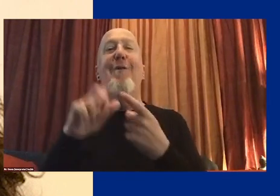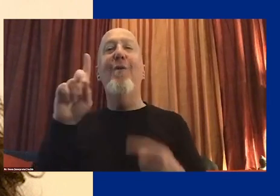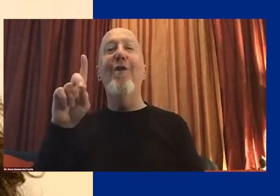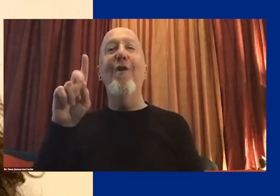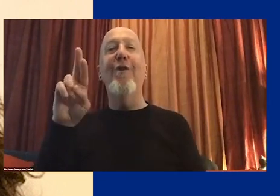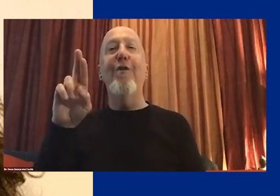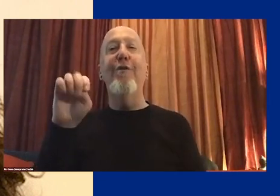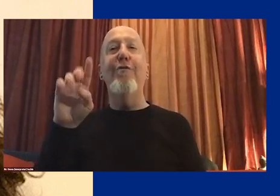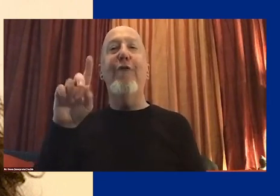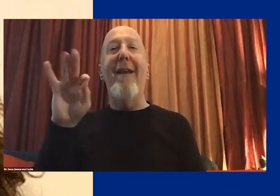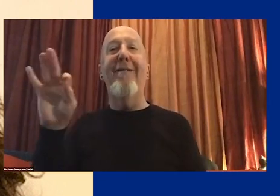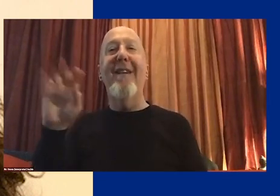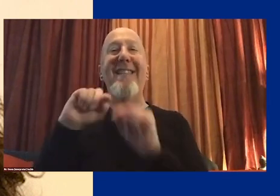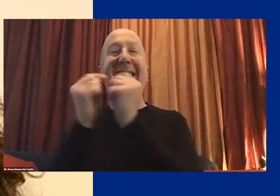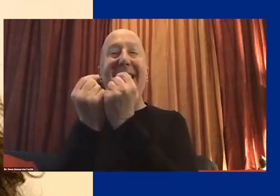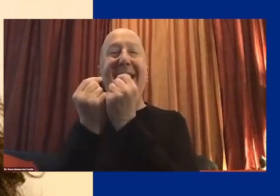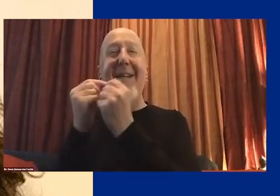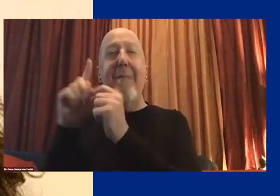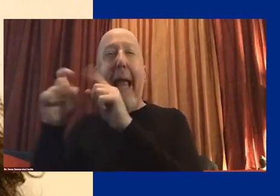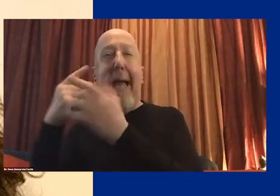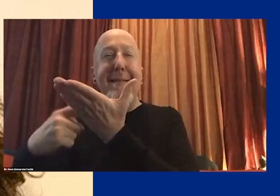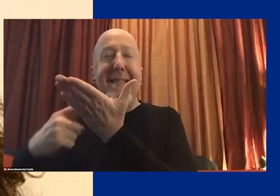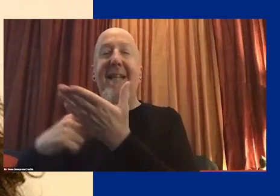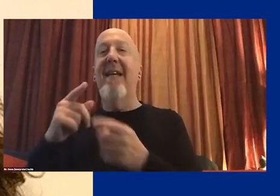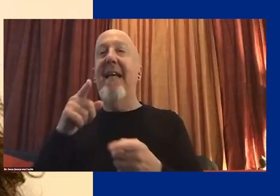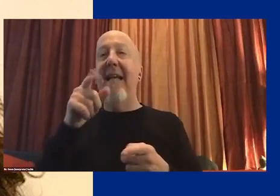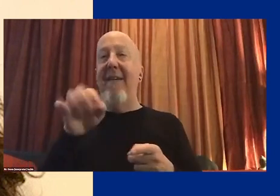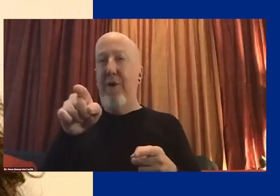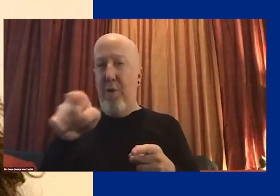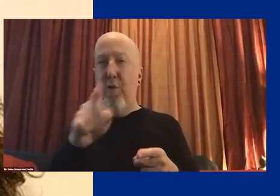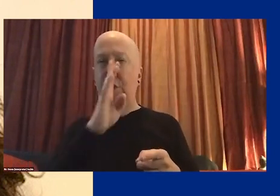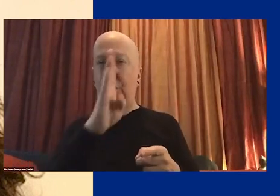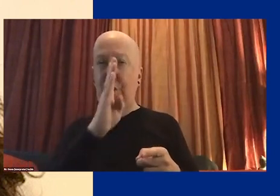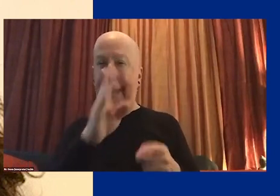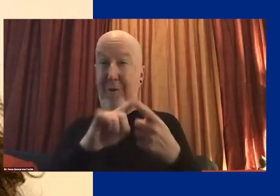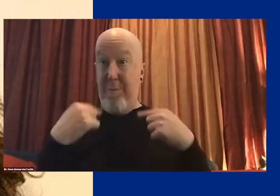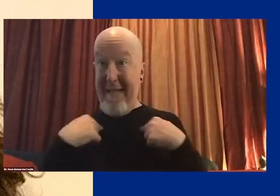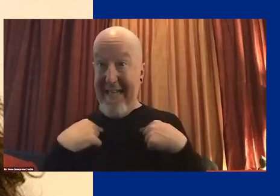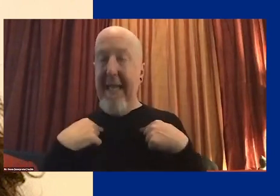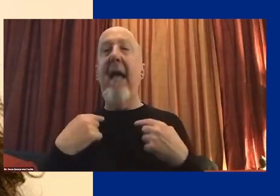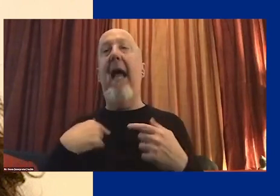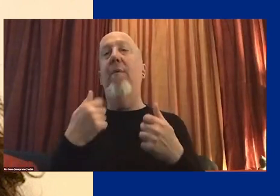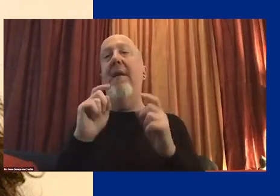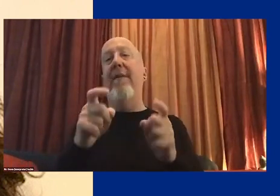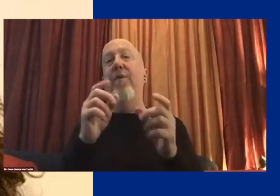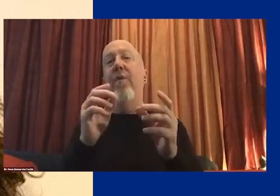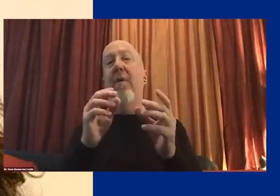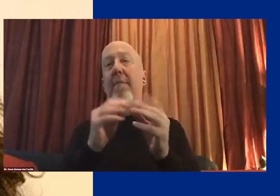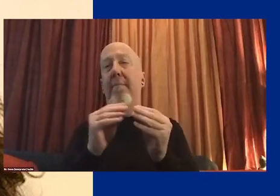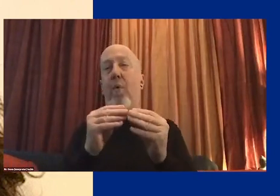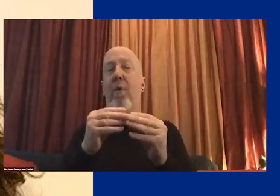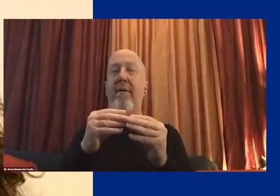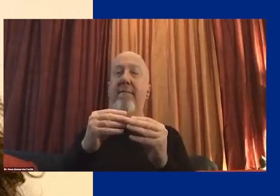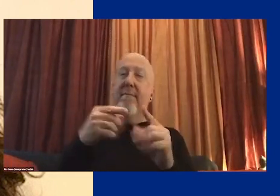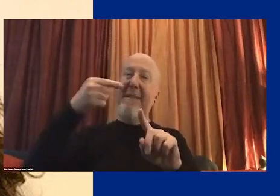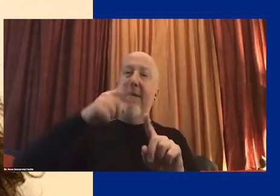me individually, I'll try and give you a further answer on the infectious issue. I think that